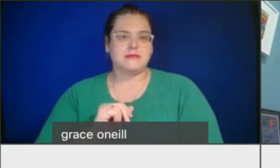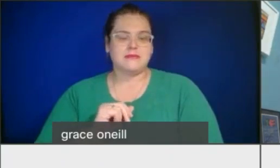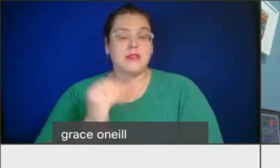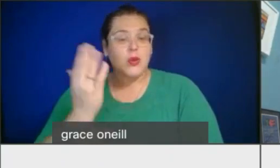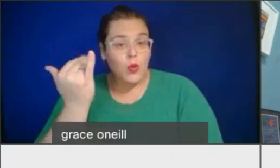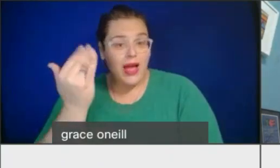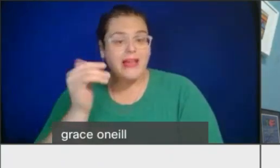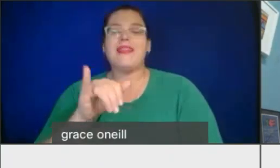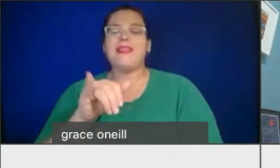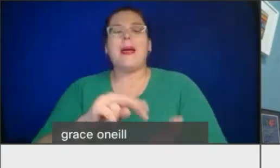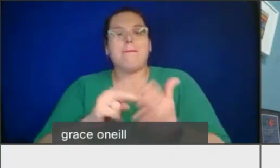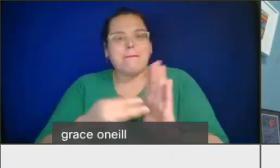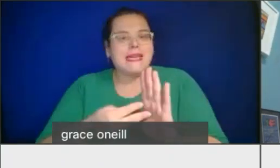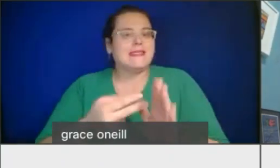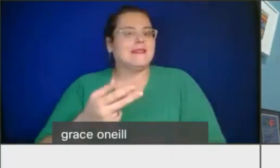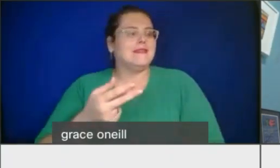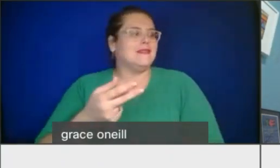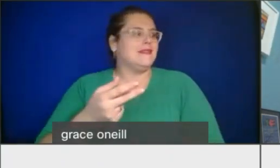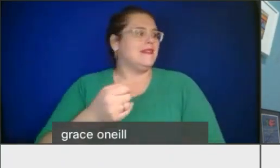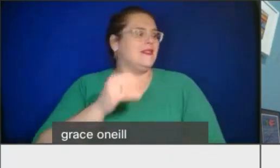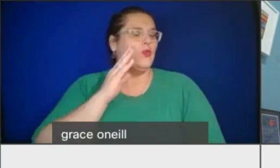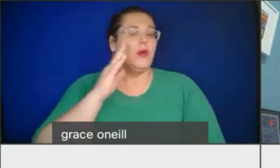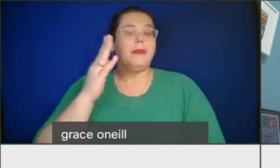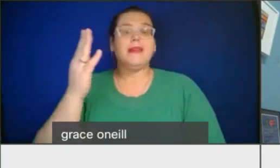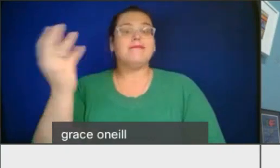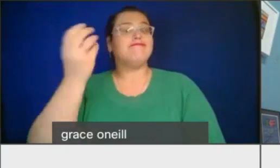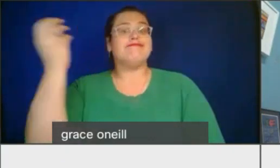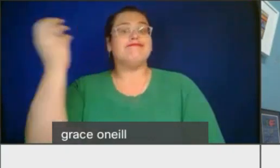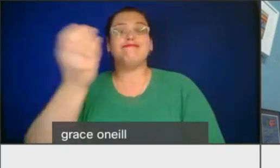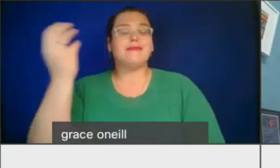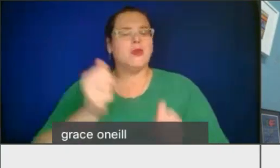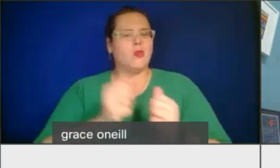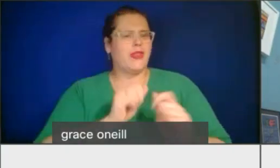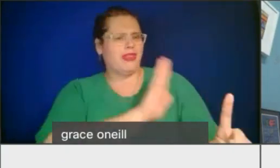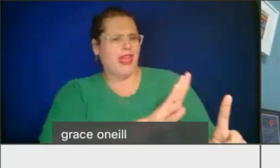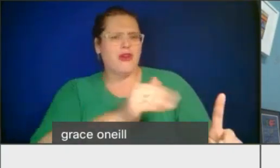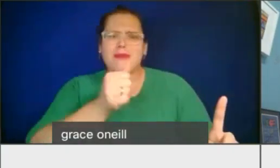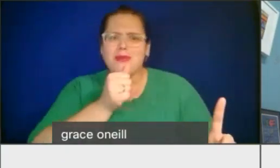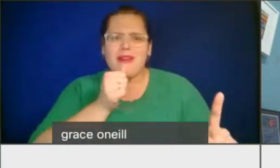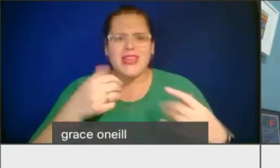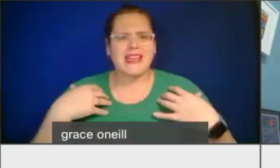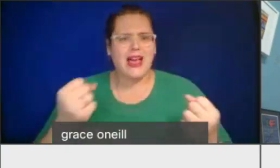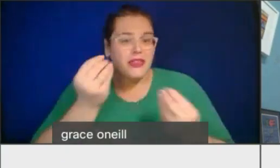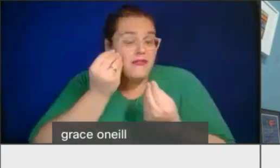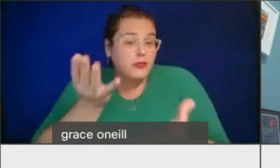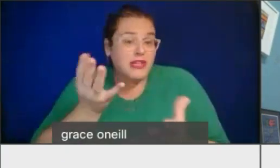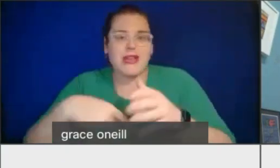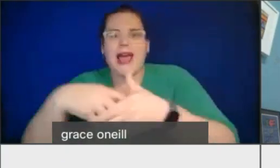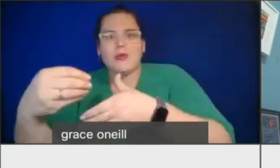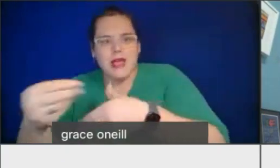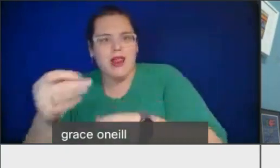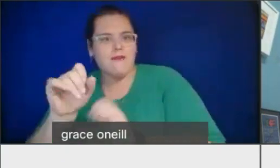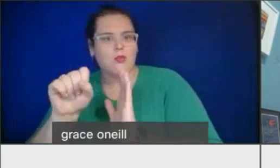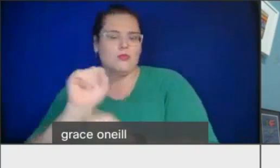they'll be out carrying around the person's health information with them outside of work.